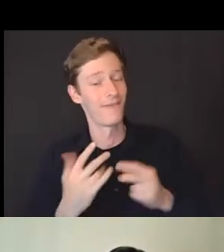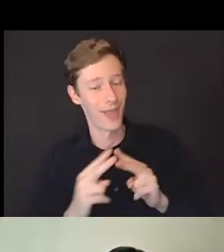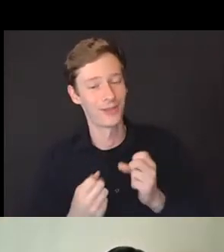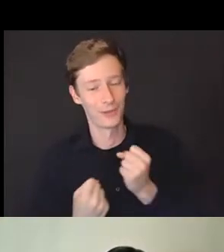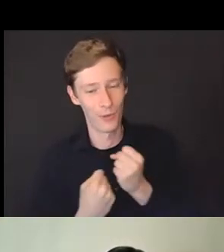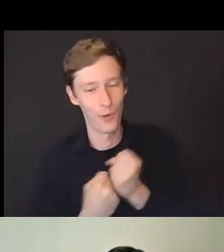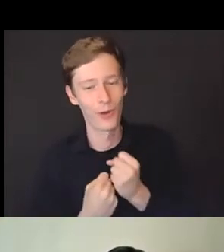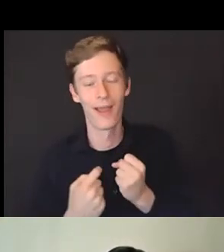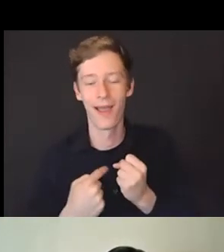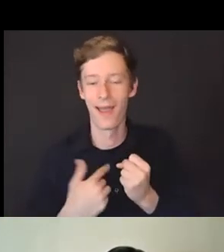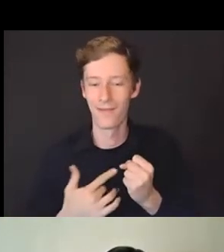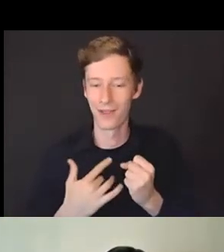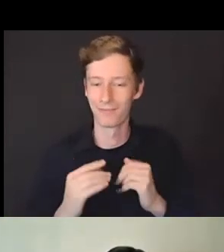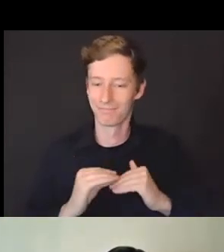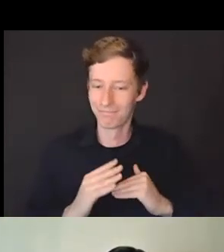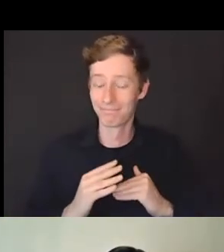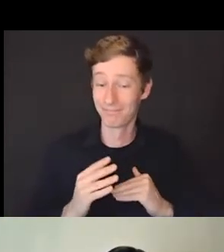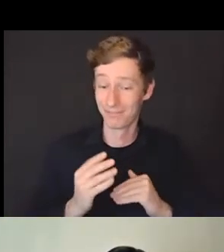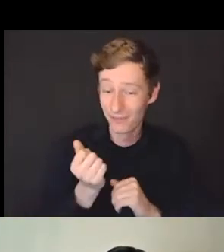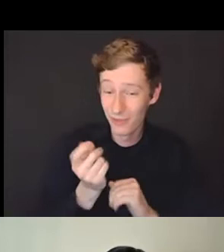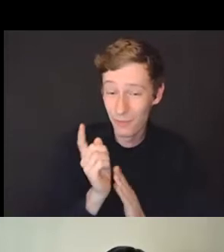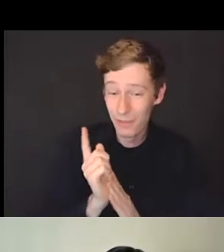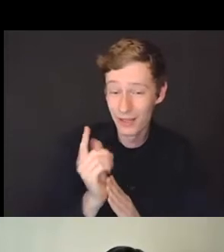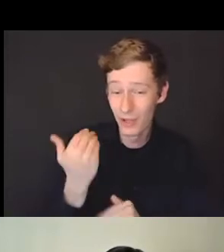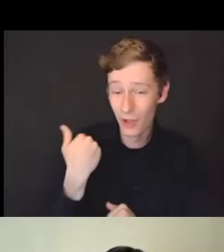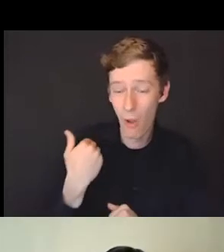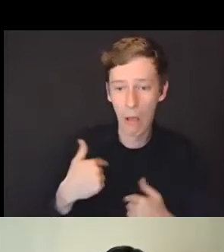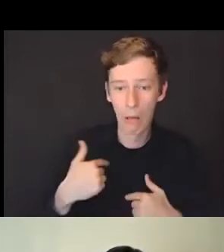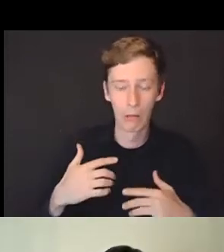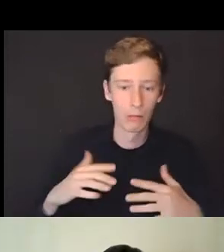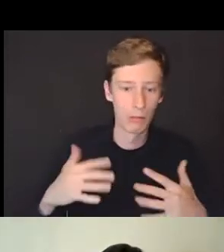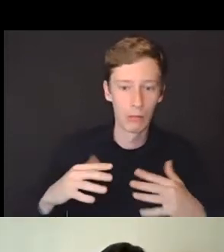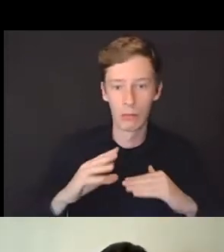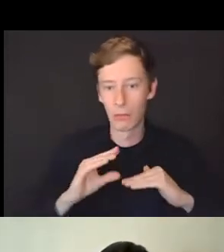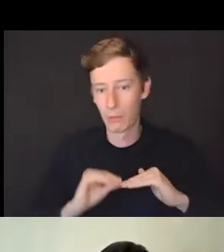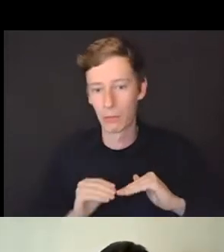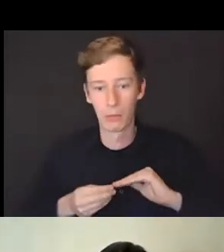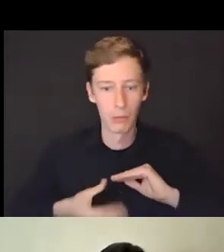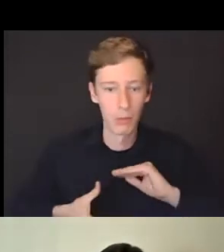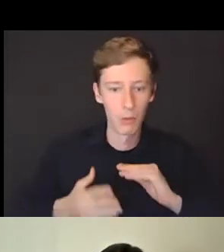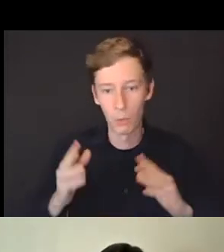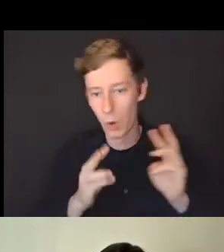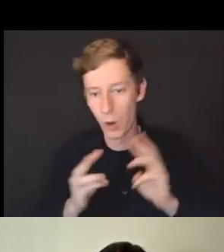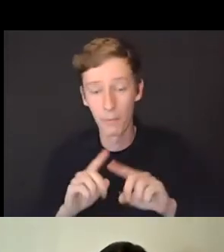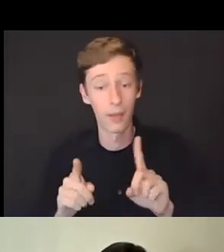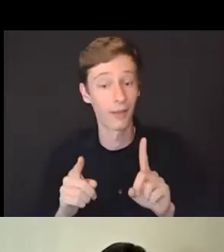was very distressed a few minutes ago, but it's been a pleasure being